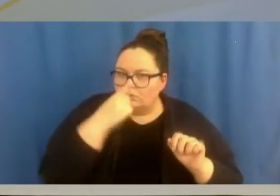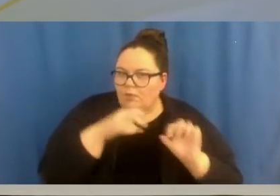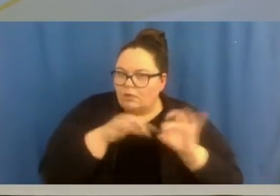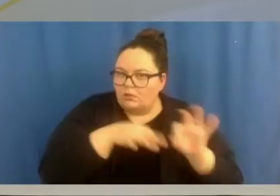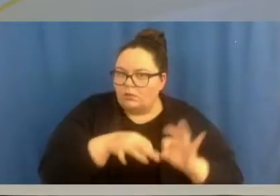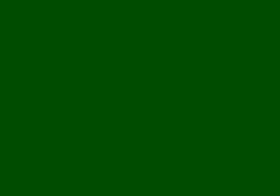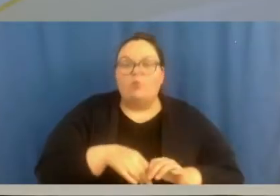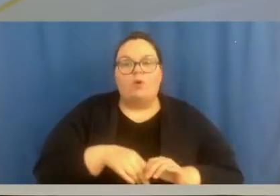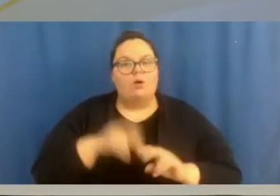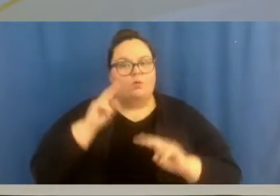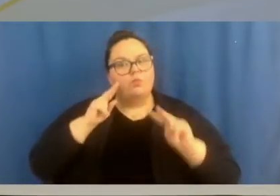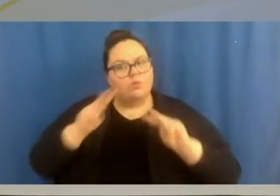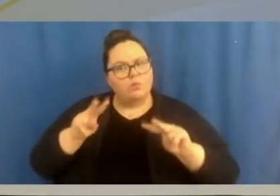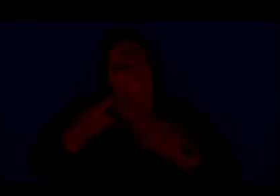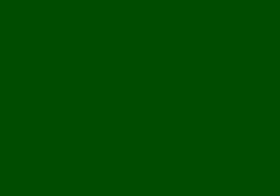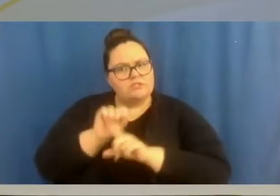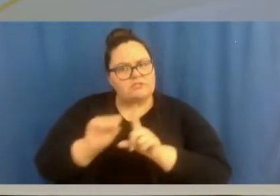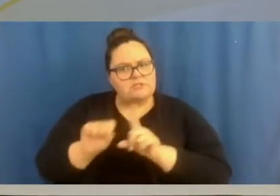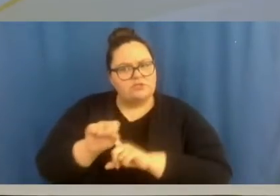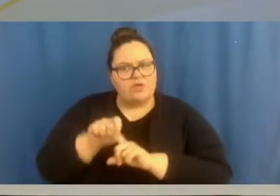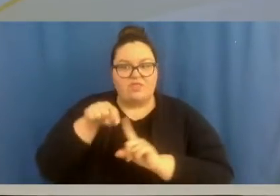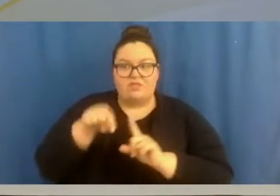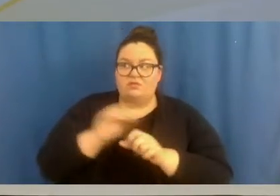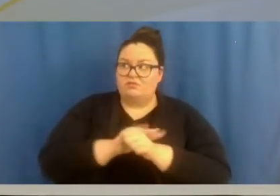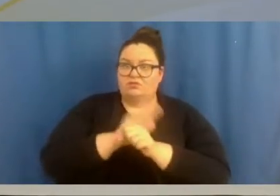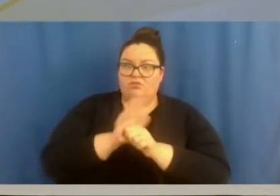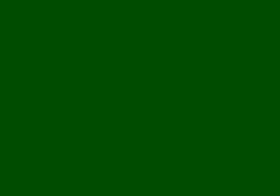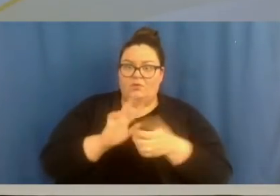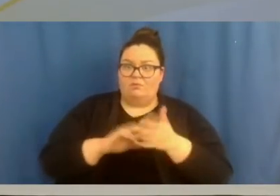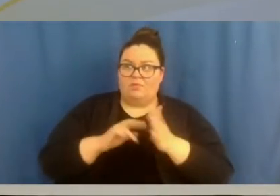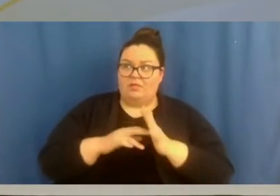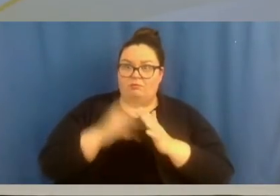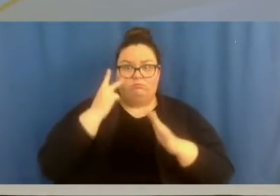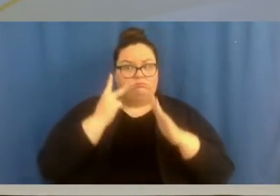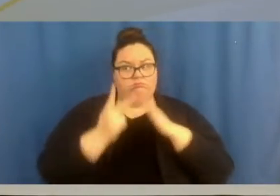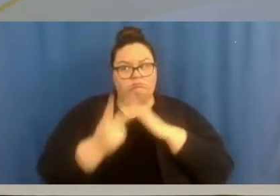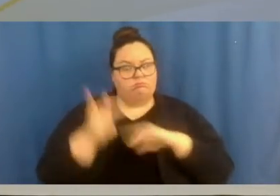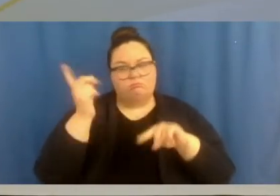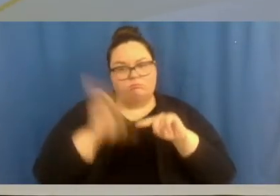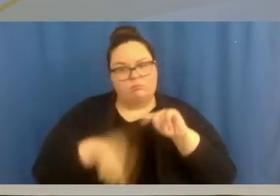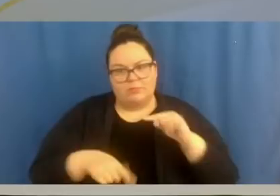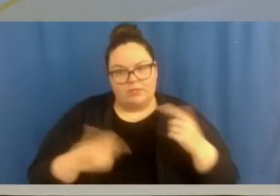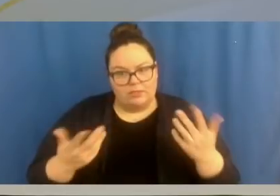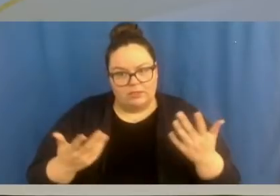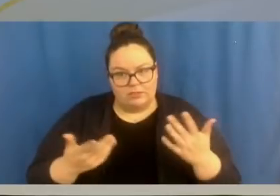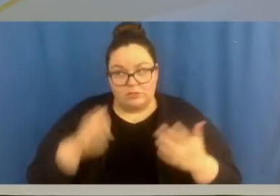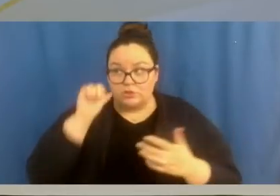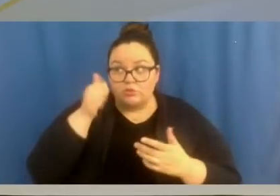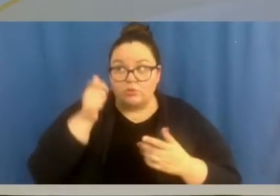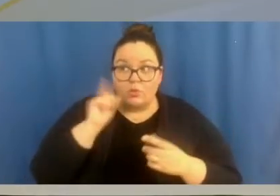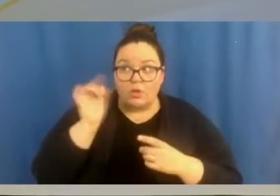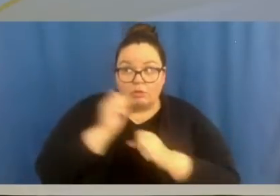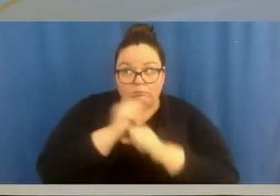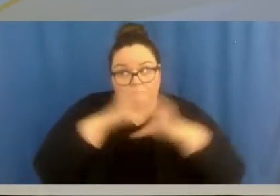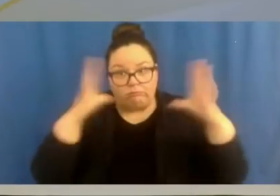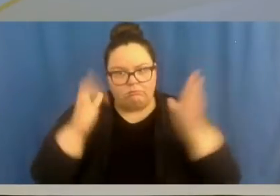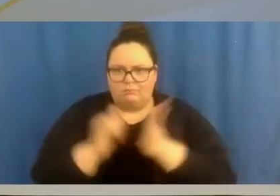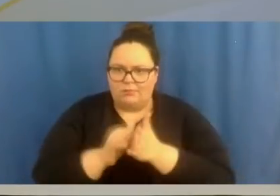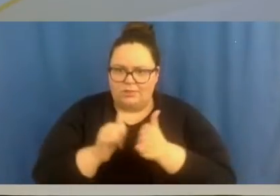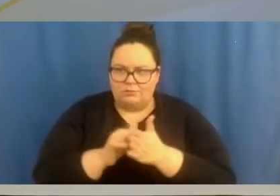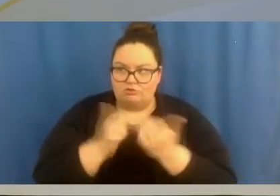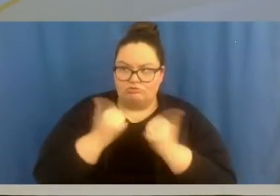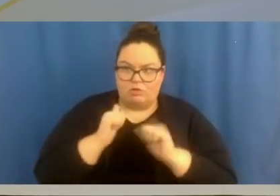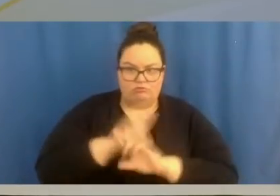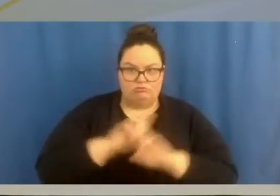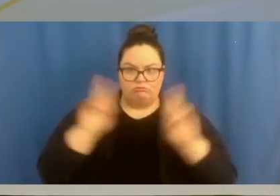situation. Obviously, this COVID is one day at a time. We don't know what tomorrow's going to look like, so we're trying to be as proactive as we can to make sure